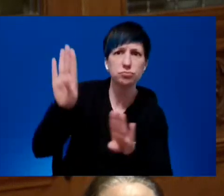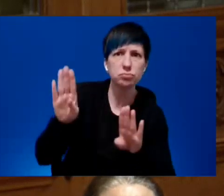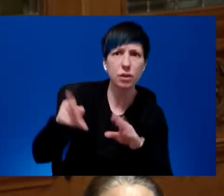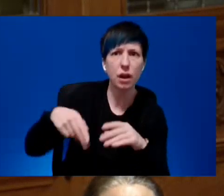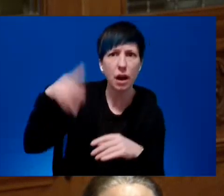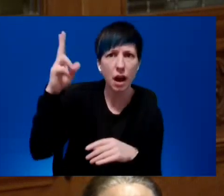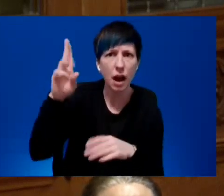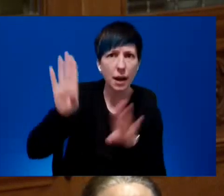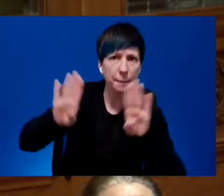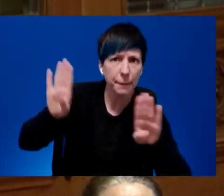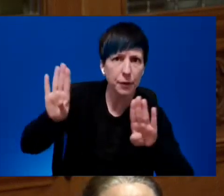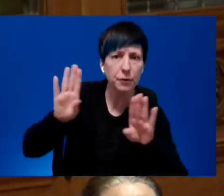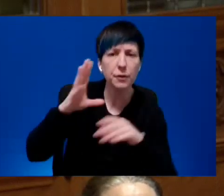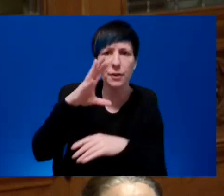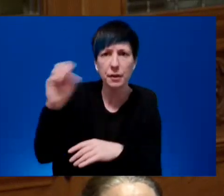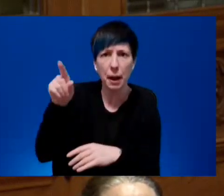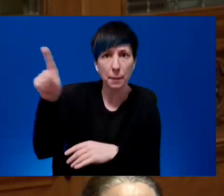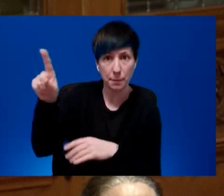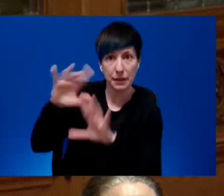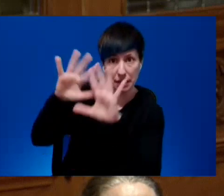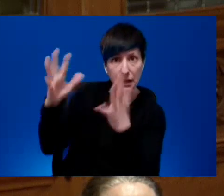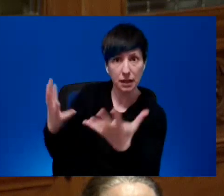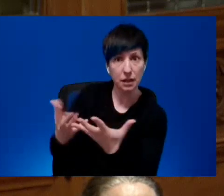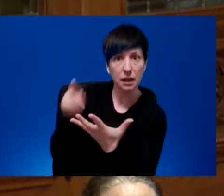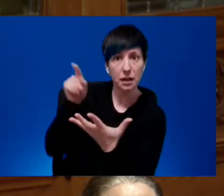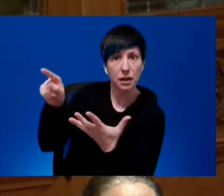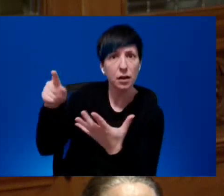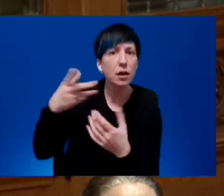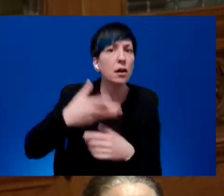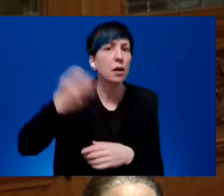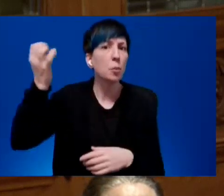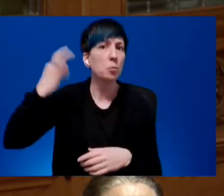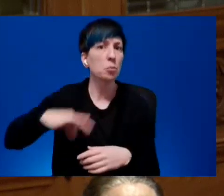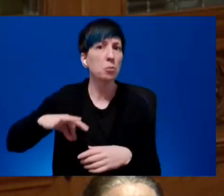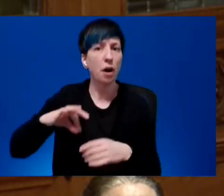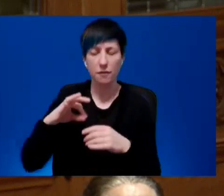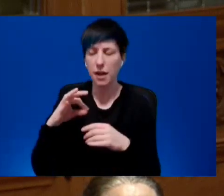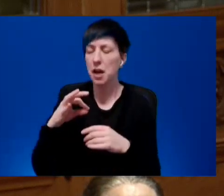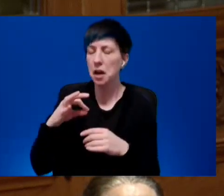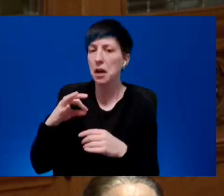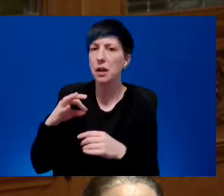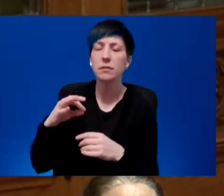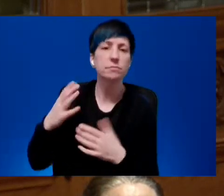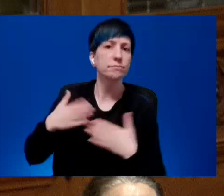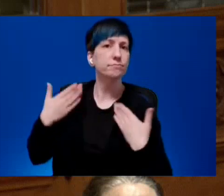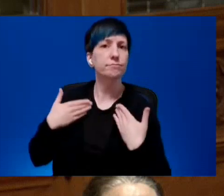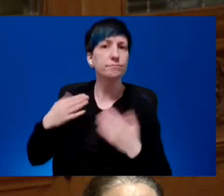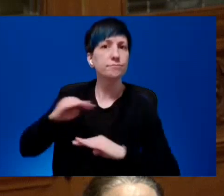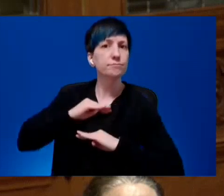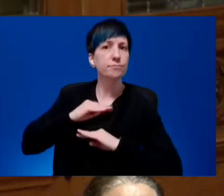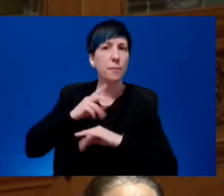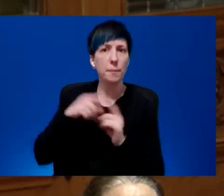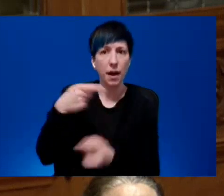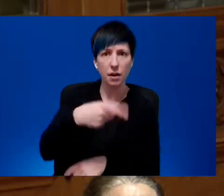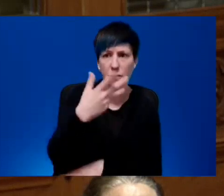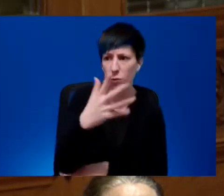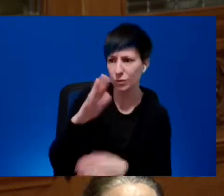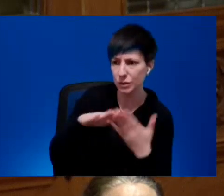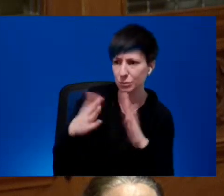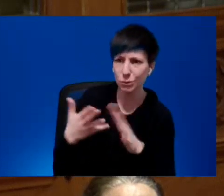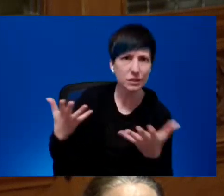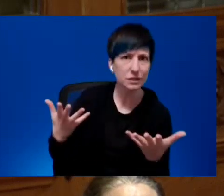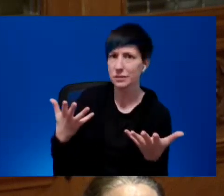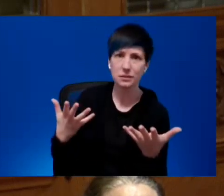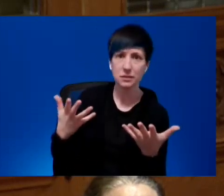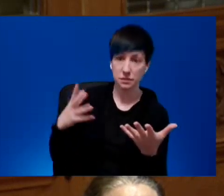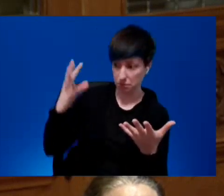companies that take the profit and run, leaving forestry-dependent communities in the dust. As a result, BC forestry industry is